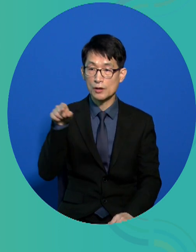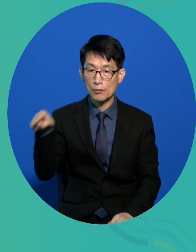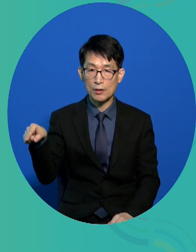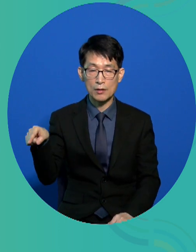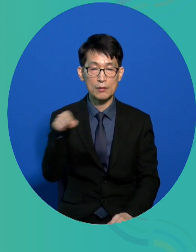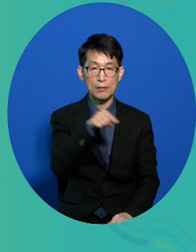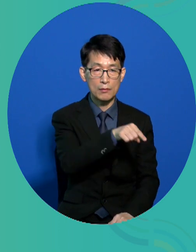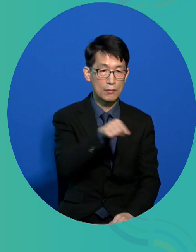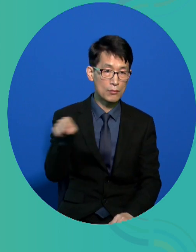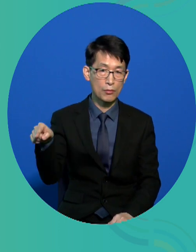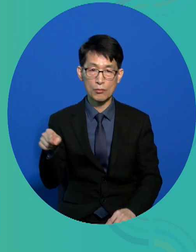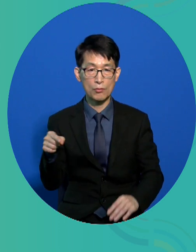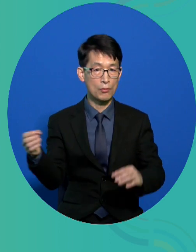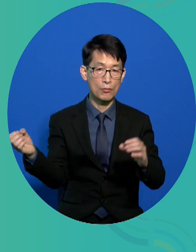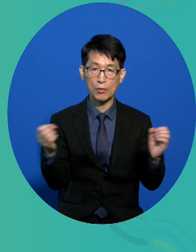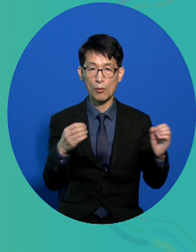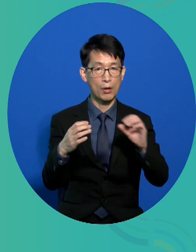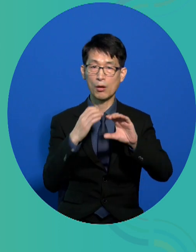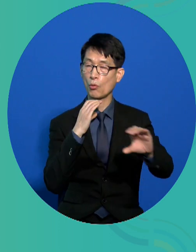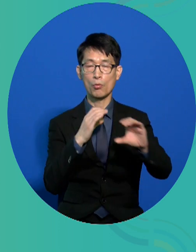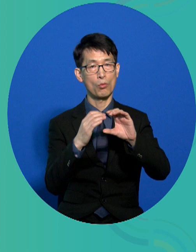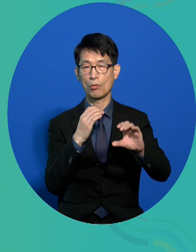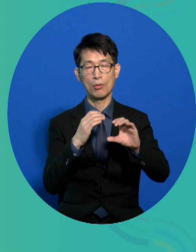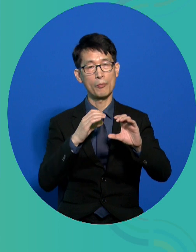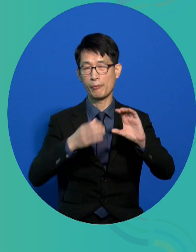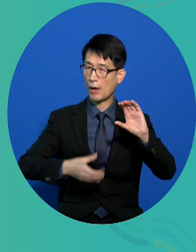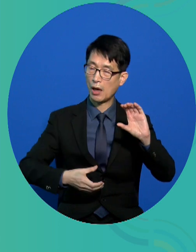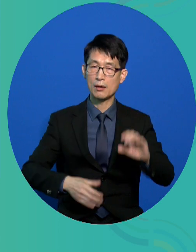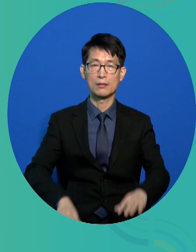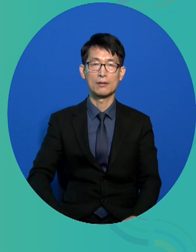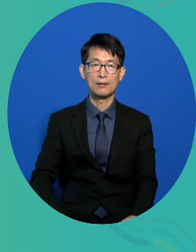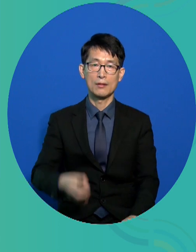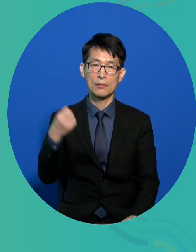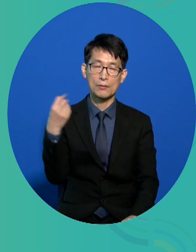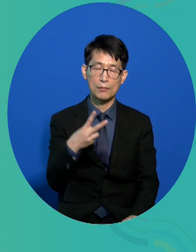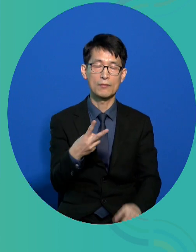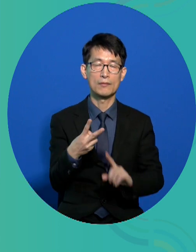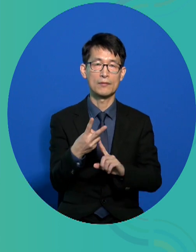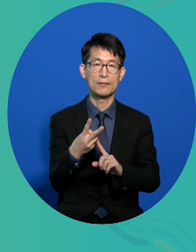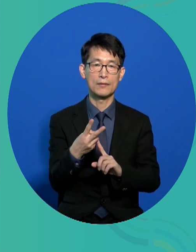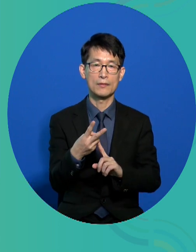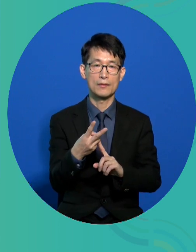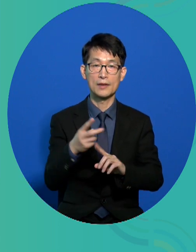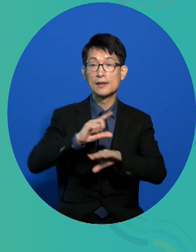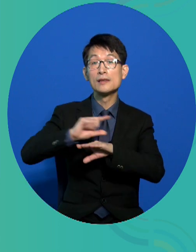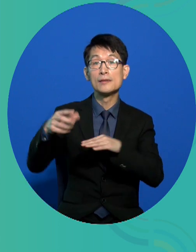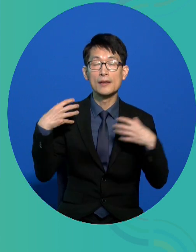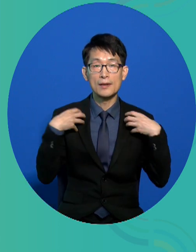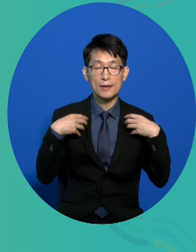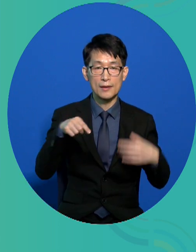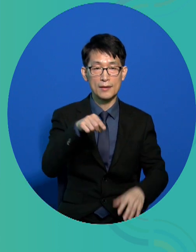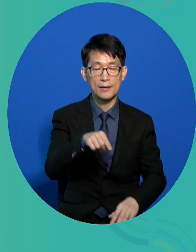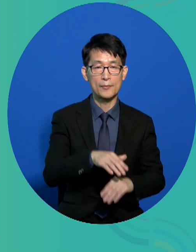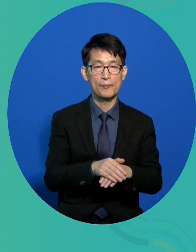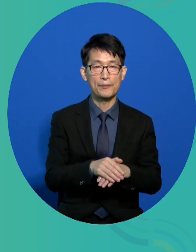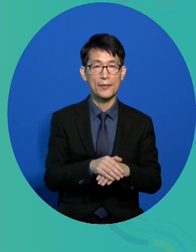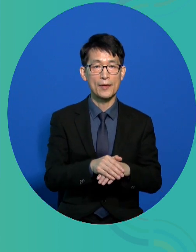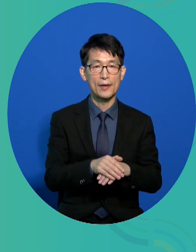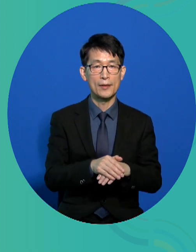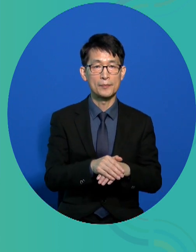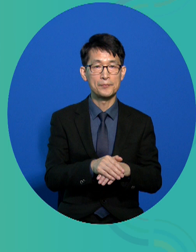there was silo. And thirdly, within the local government,